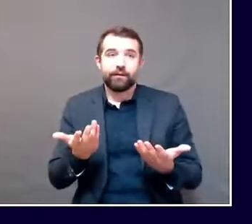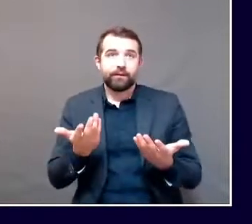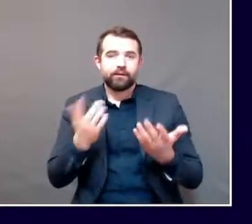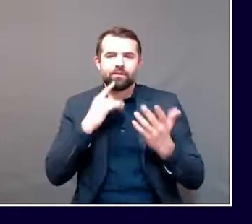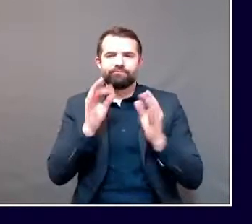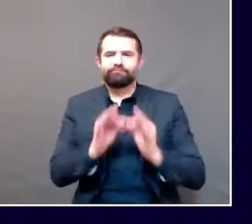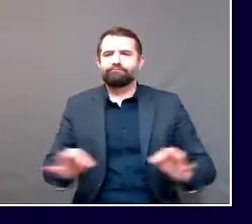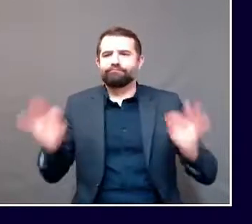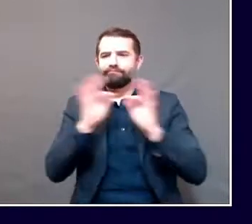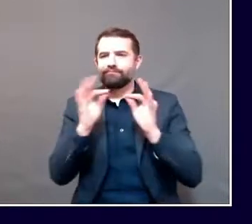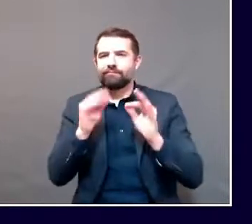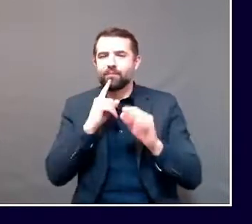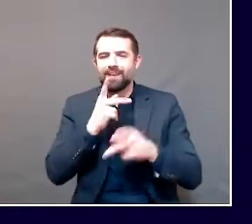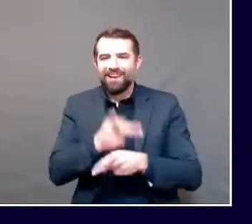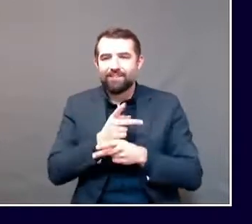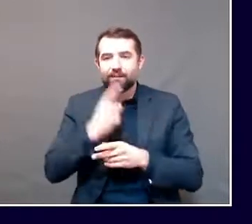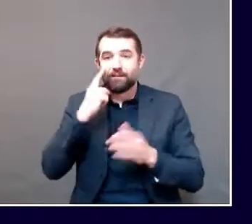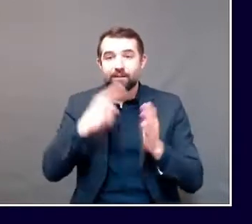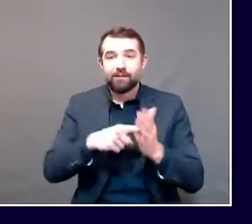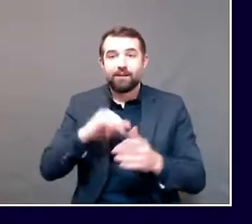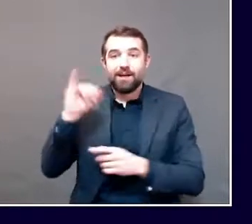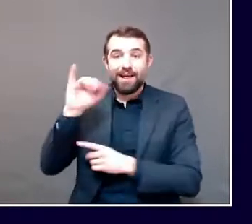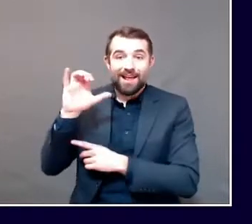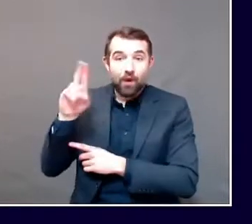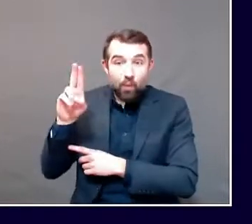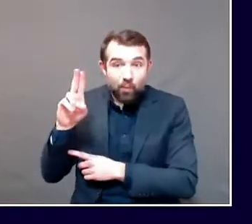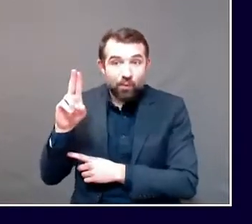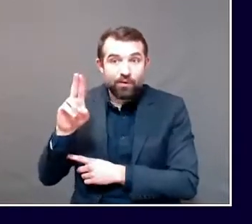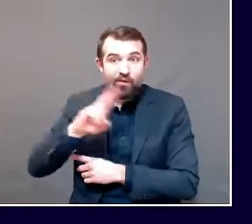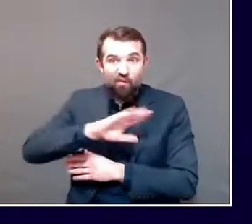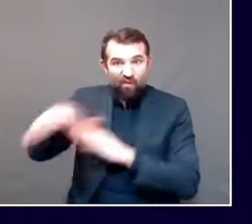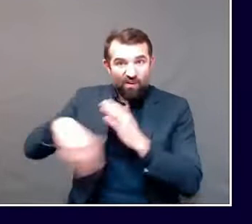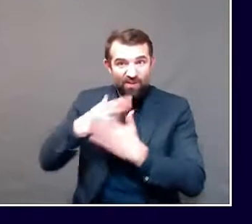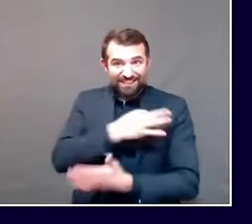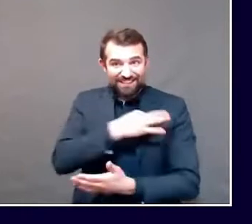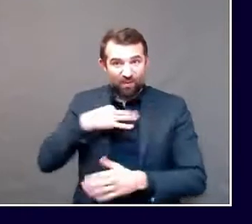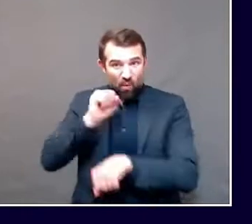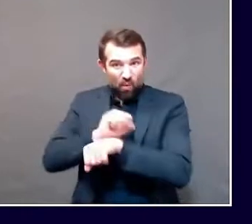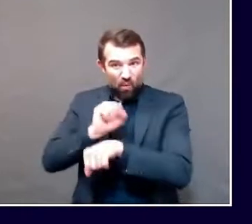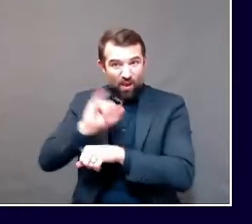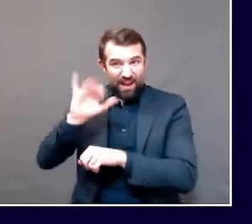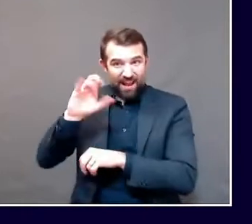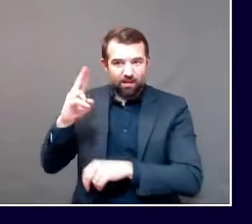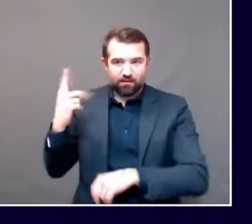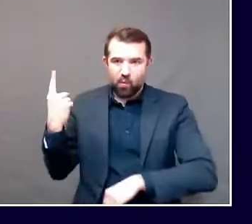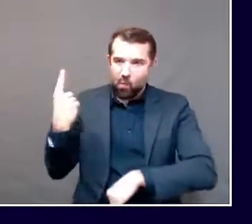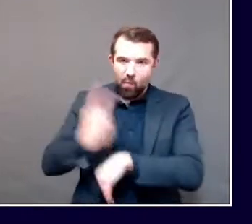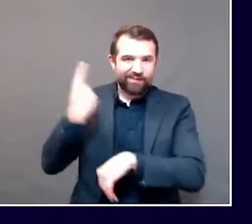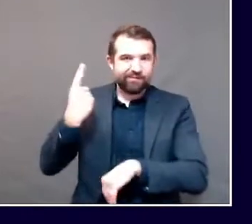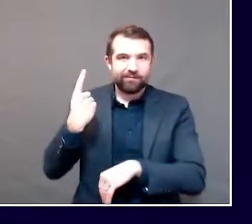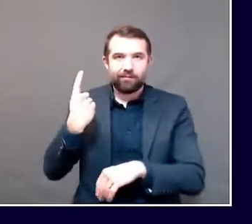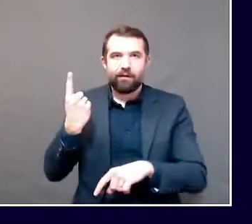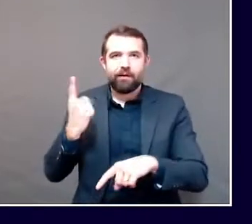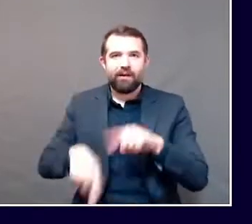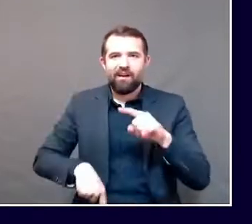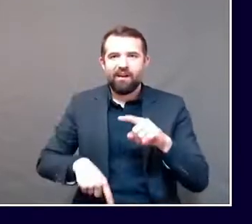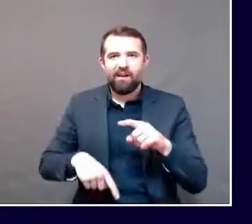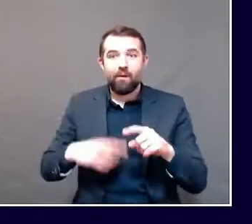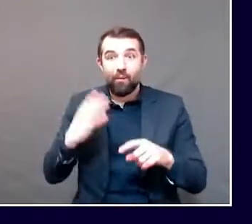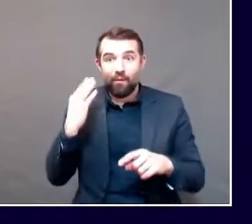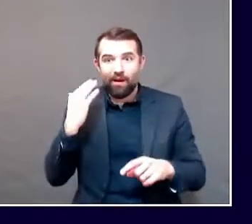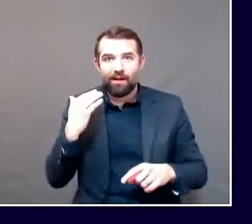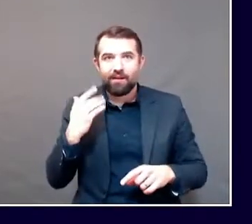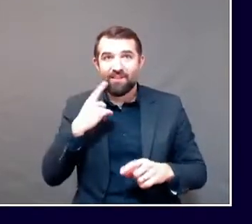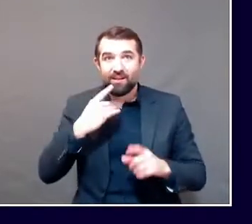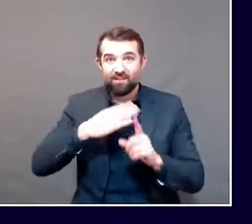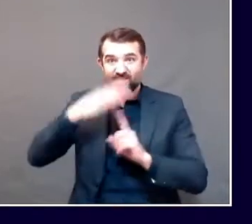because if they have a small fever after that, then all of a sudden, all of your ICU has got to be out of work. So that staggered approach